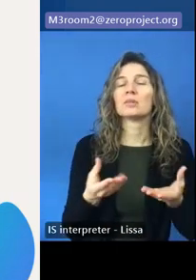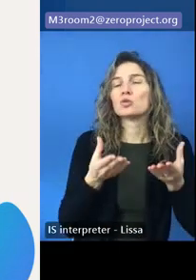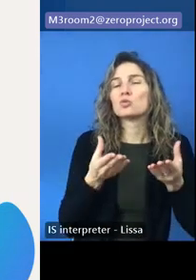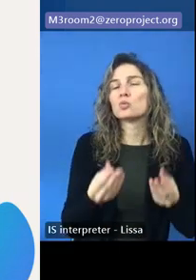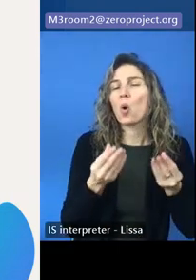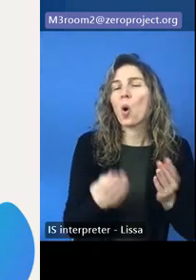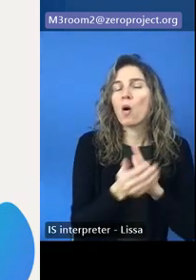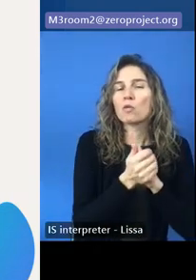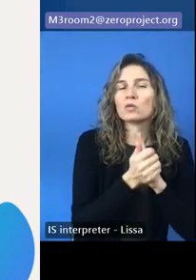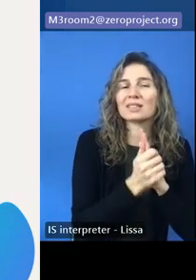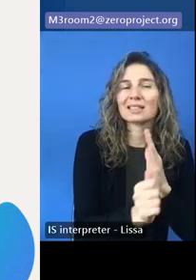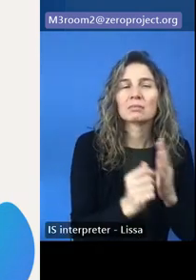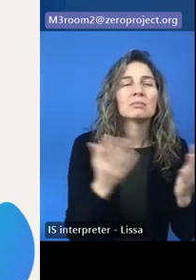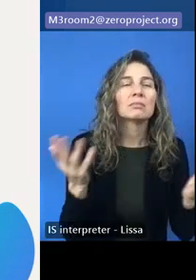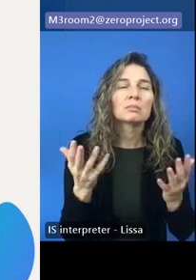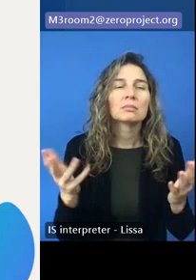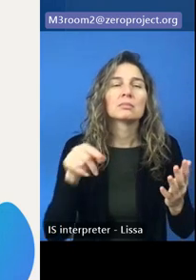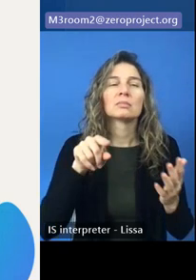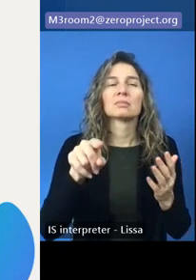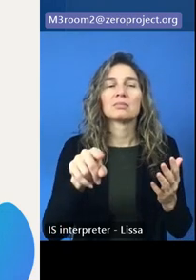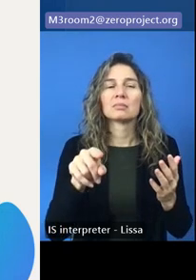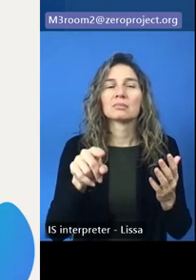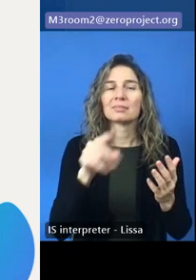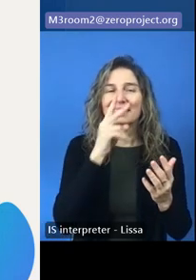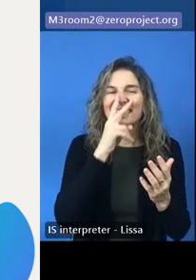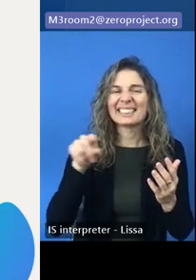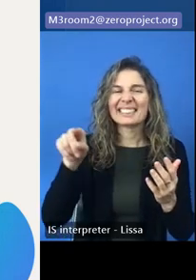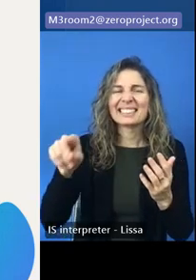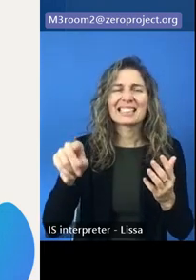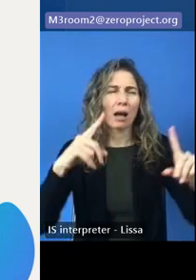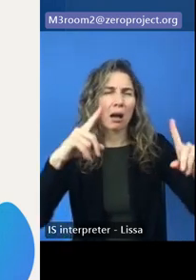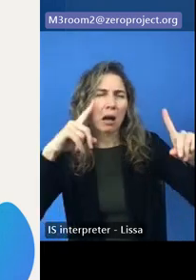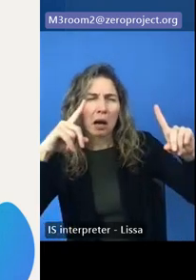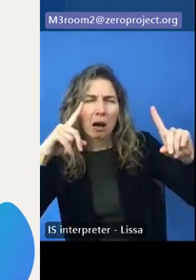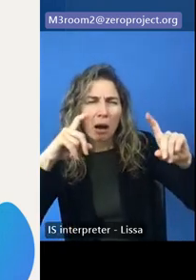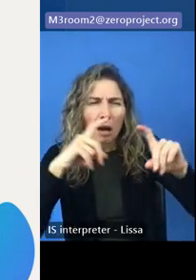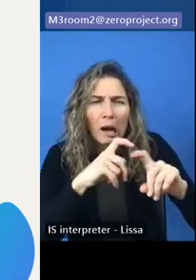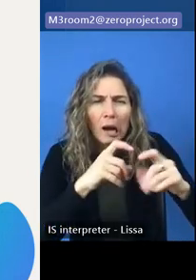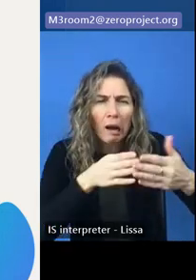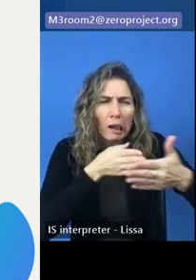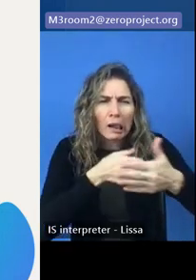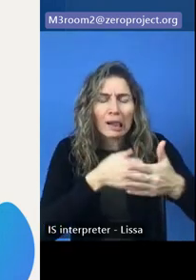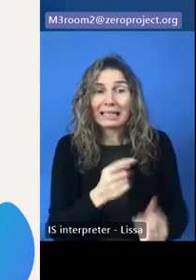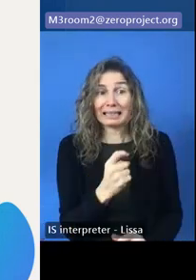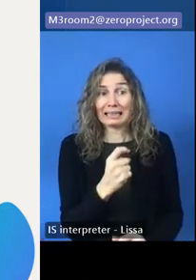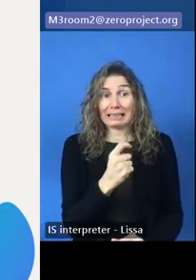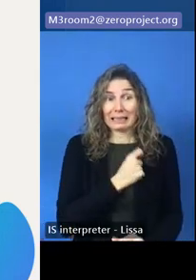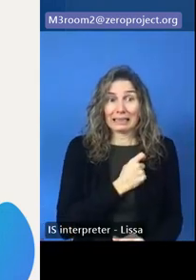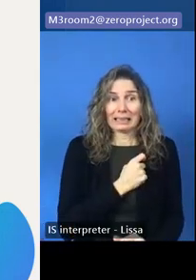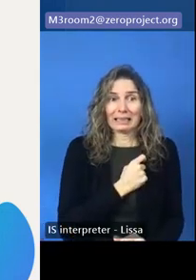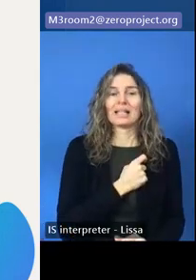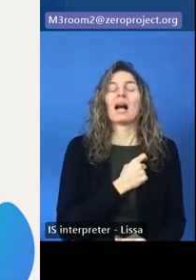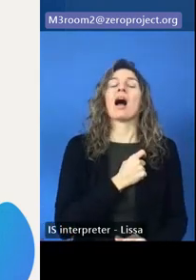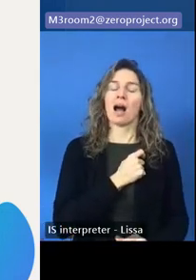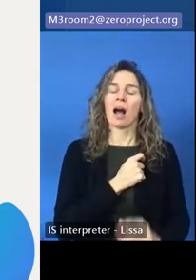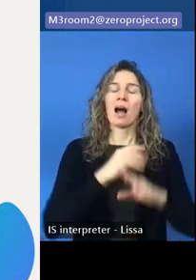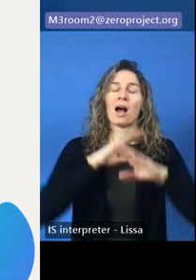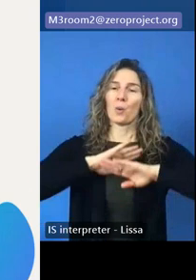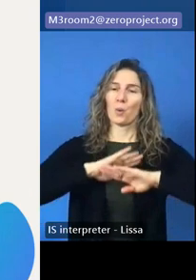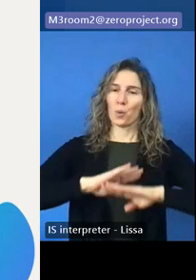which is offline educational block, where we overcome complexes and fears, where we learn to declare ourselves and our talents to the